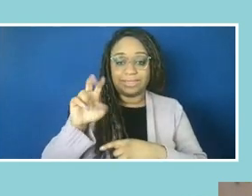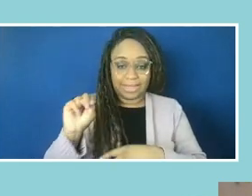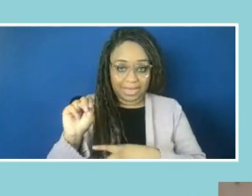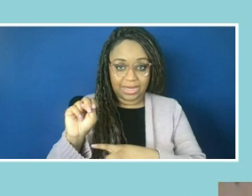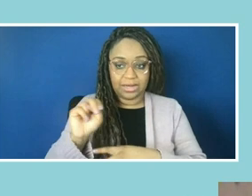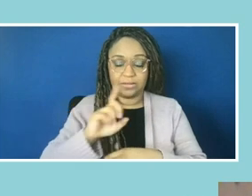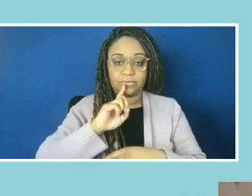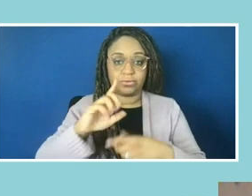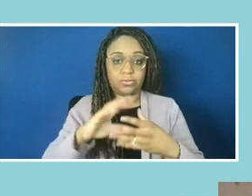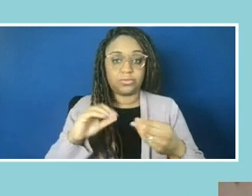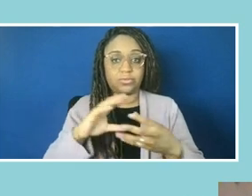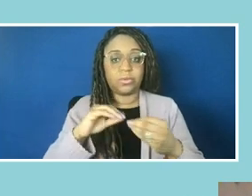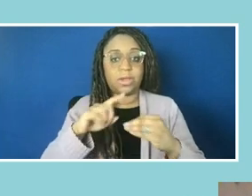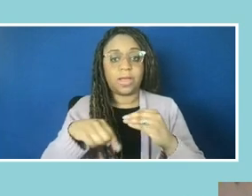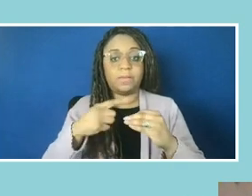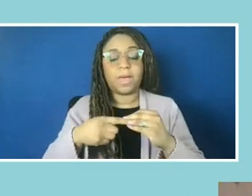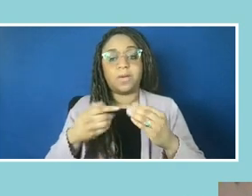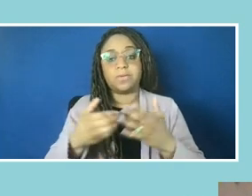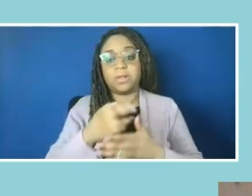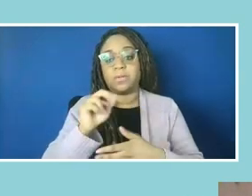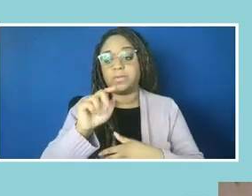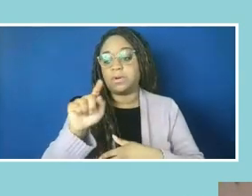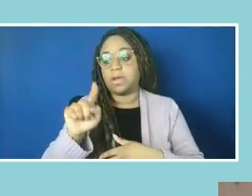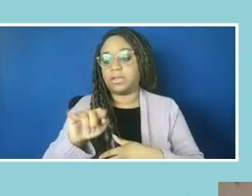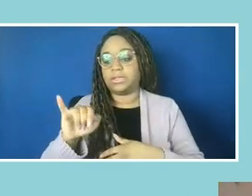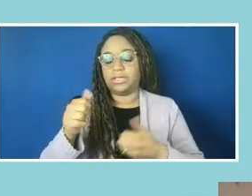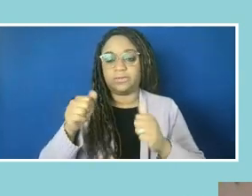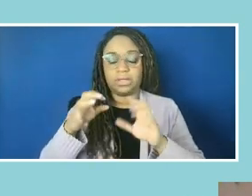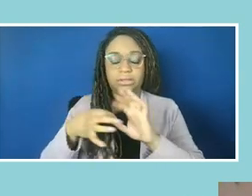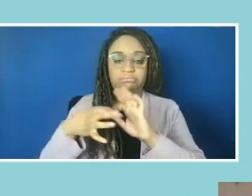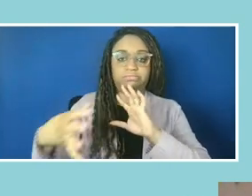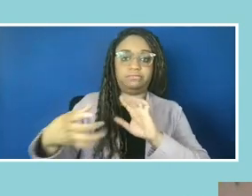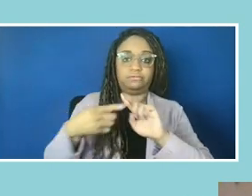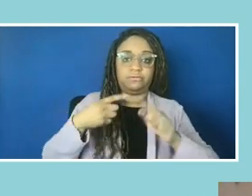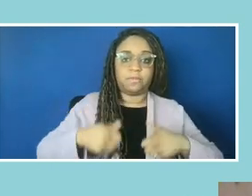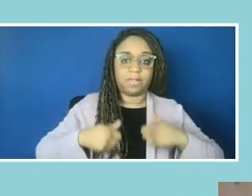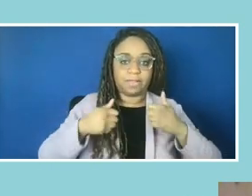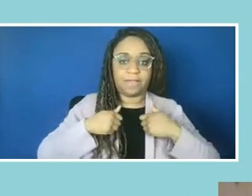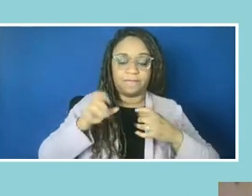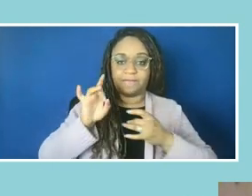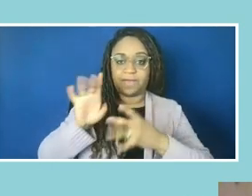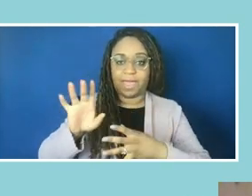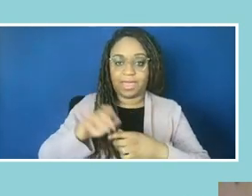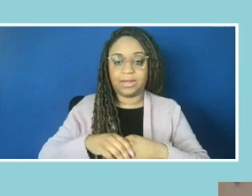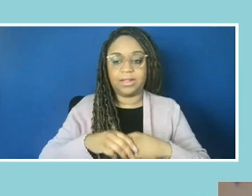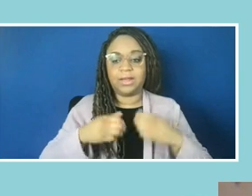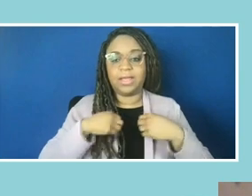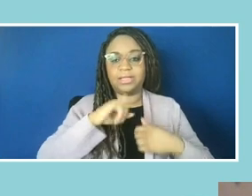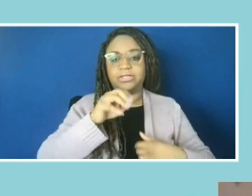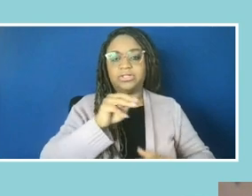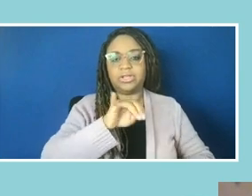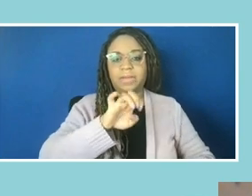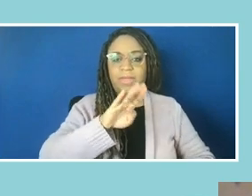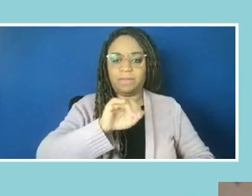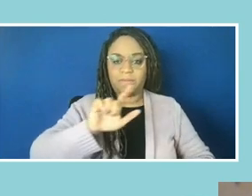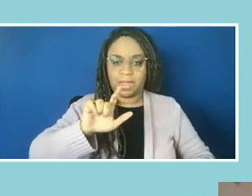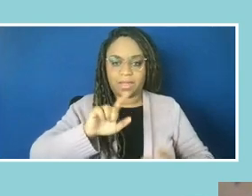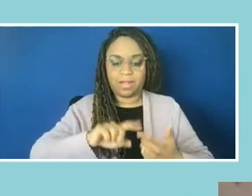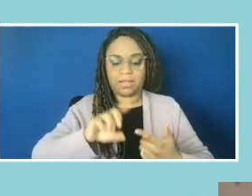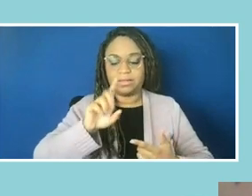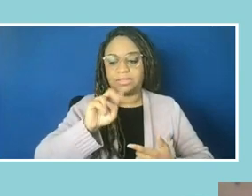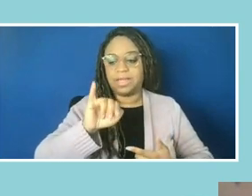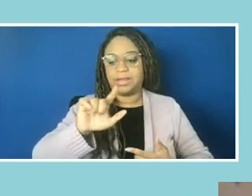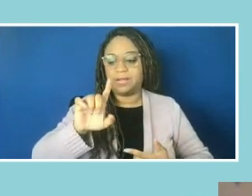about a neo-Nazi trying to break away from that life of hate, which also stars Jamie Bell, Daniel McDonald, and Vera